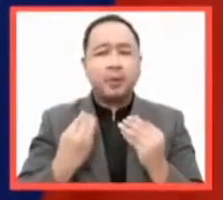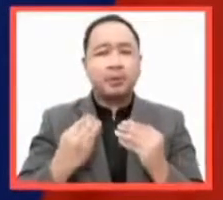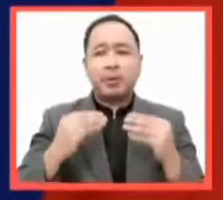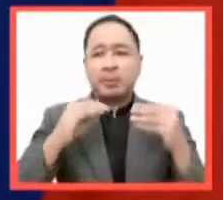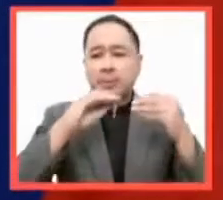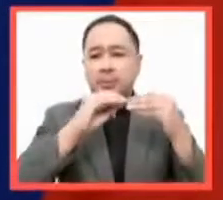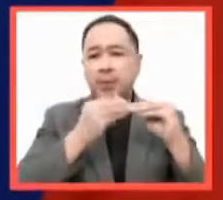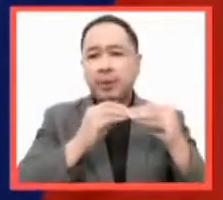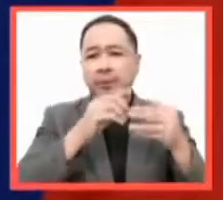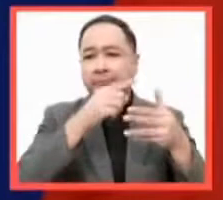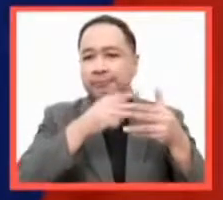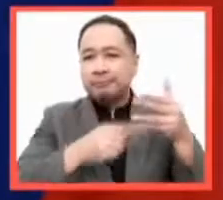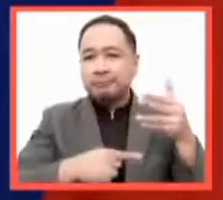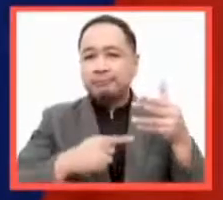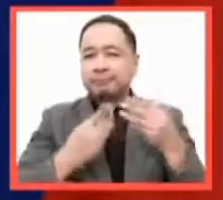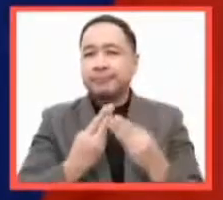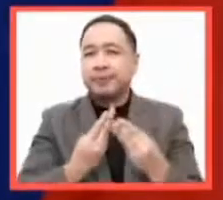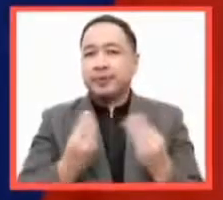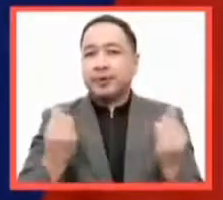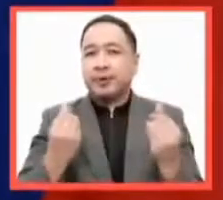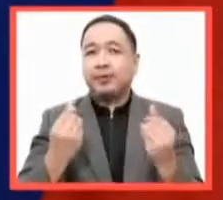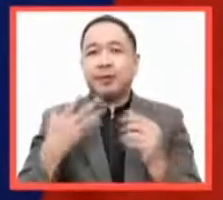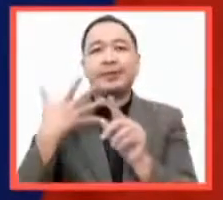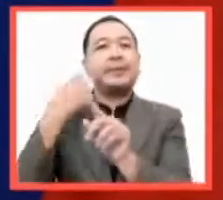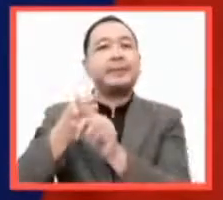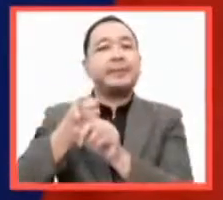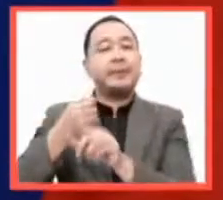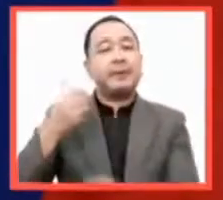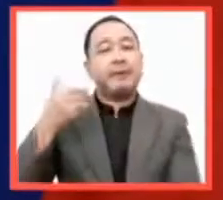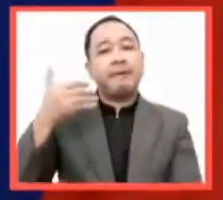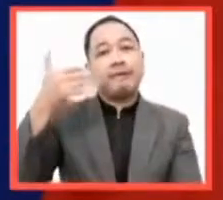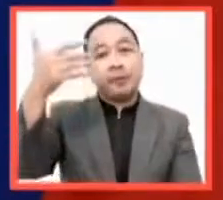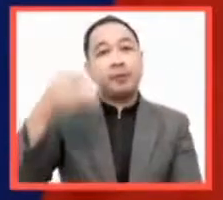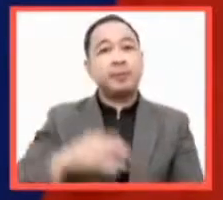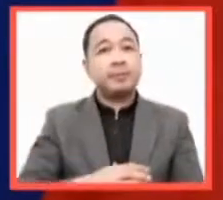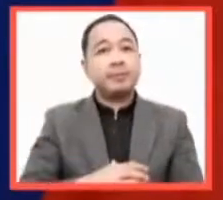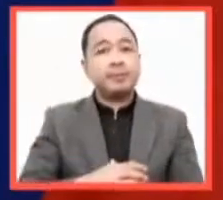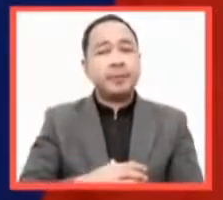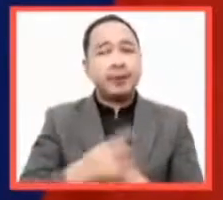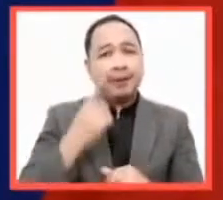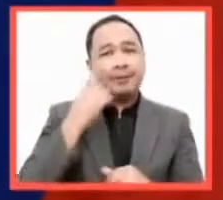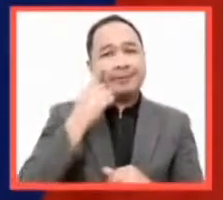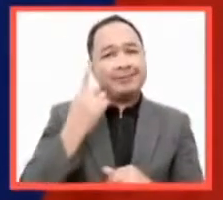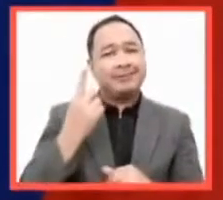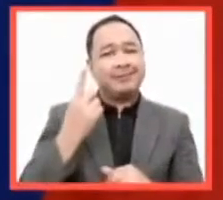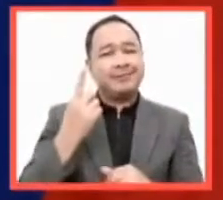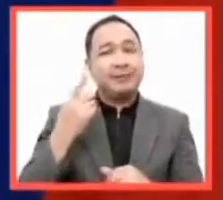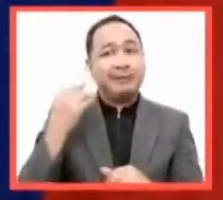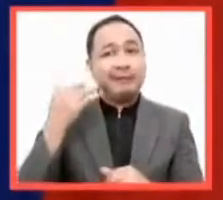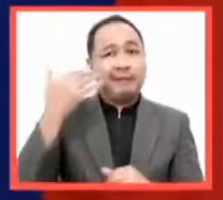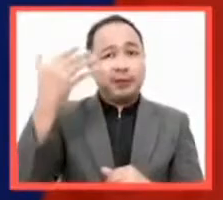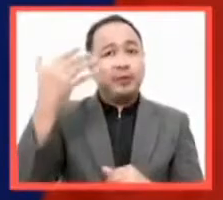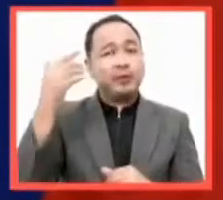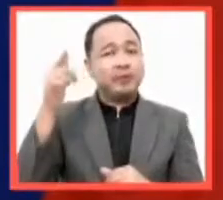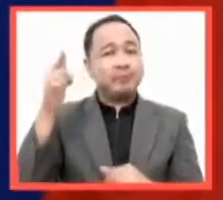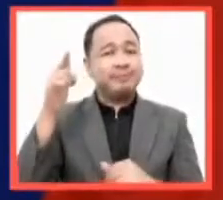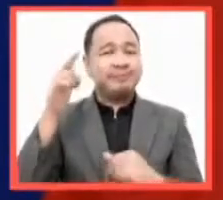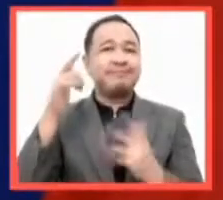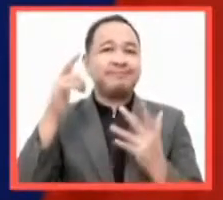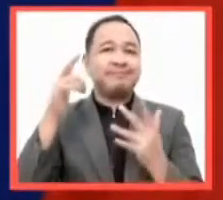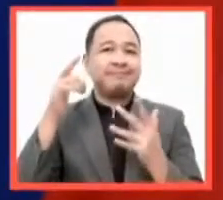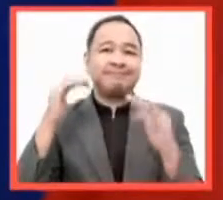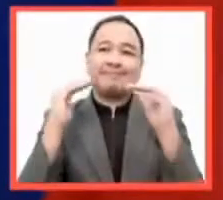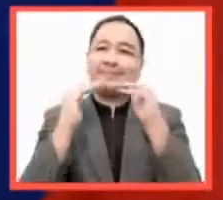will define our future. From what I have seen, that future will likely be one